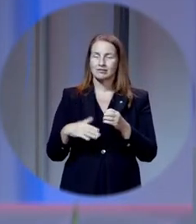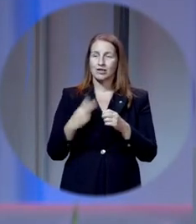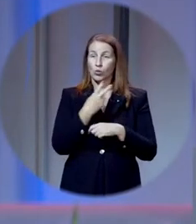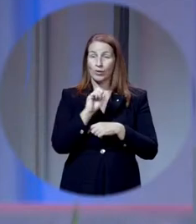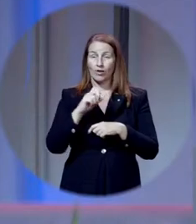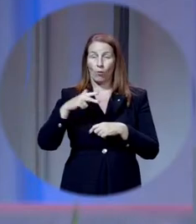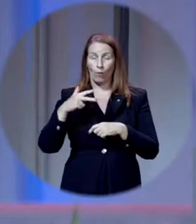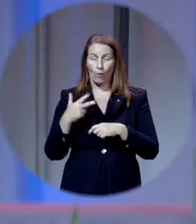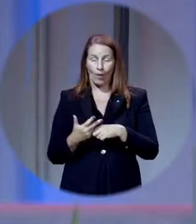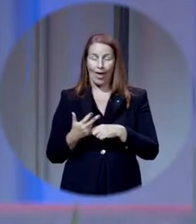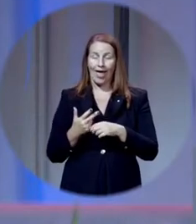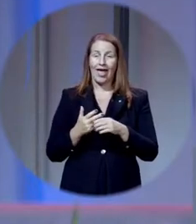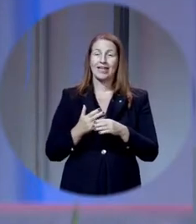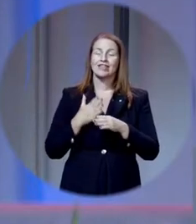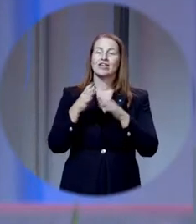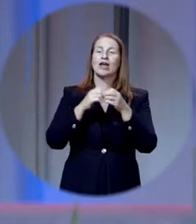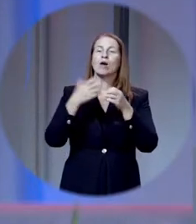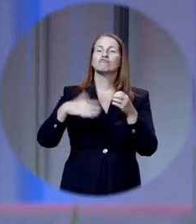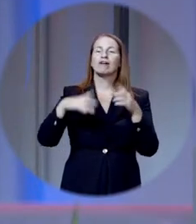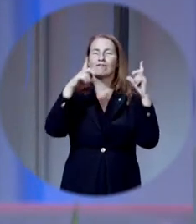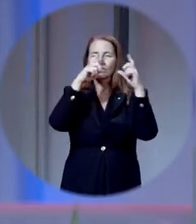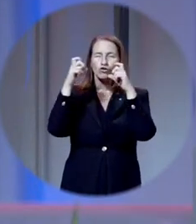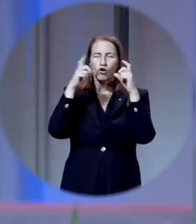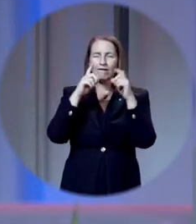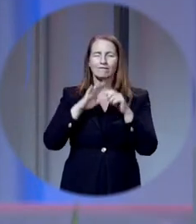as now, a close partner of the